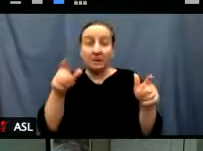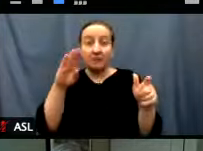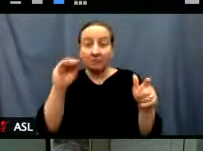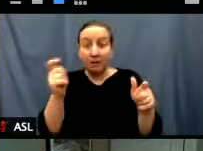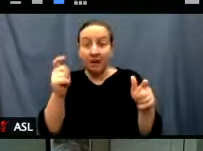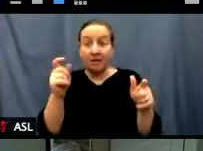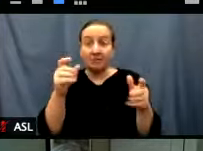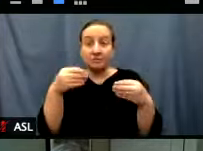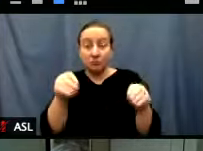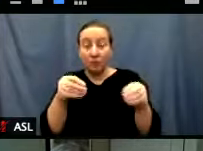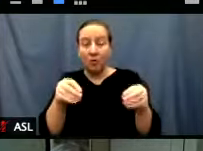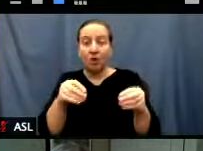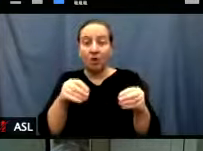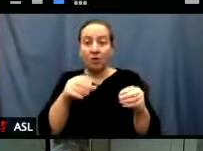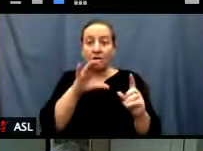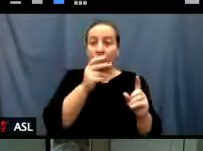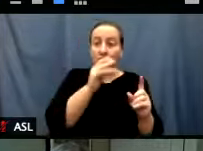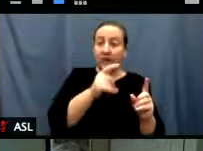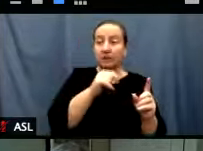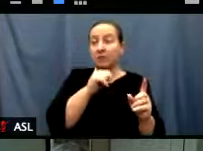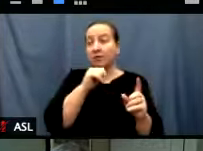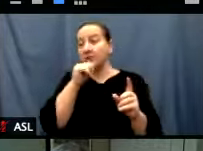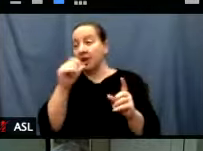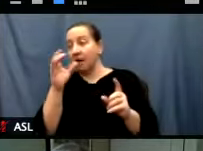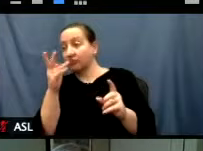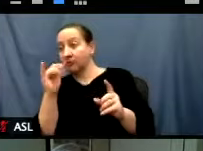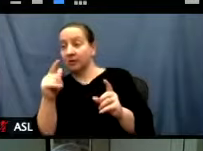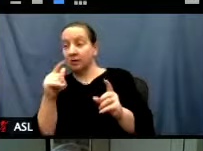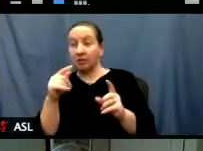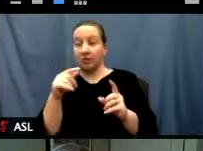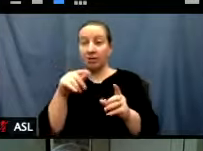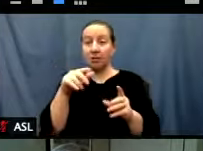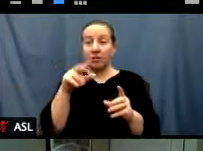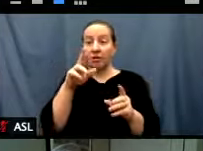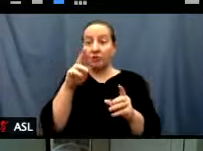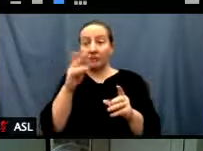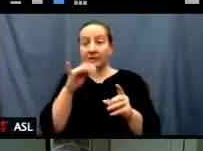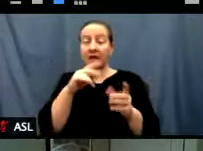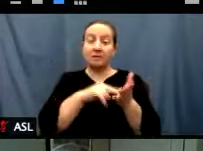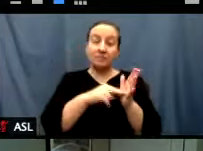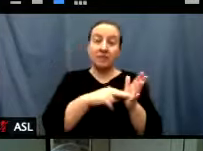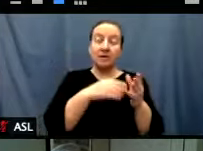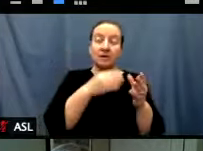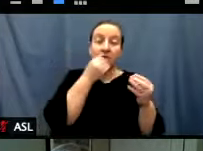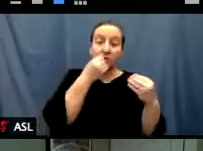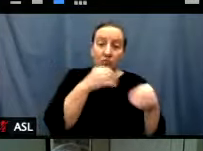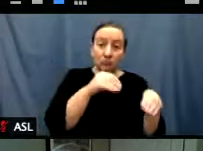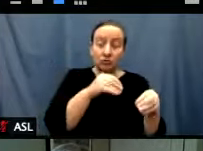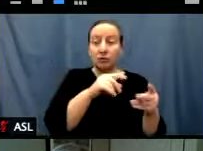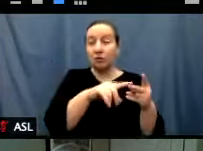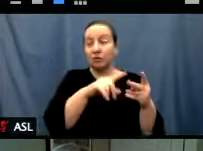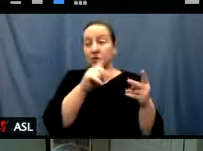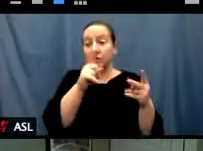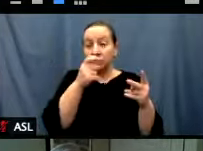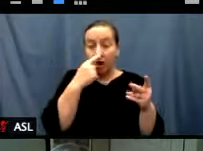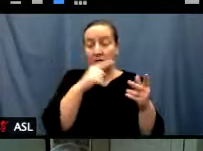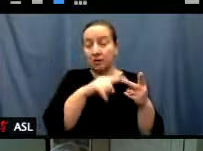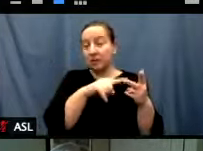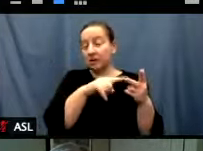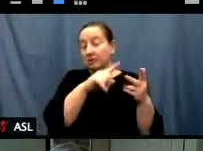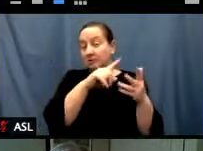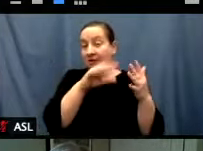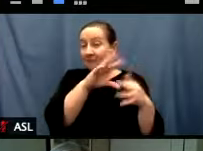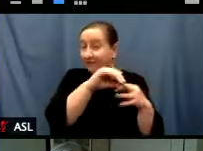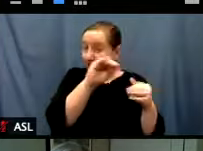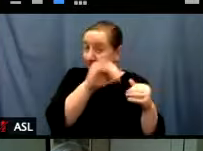the critical and non-critical retail line, which means grocery stores, Targets, Home Depots would have to be 50% under